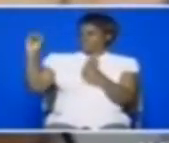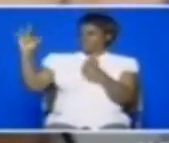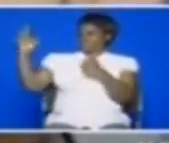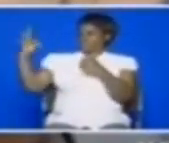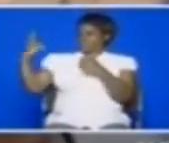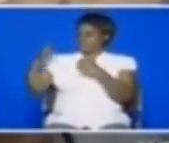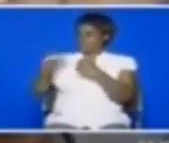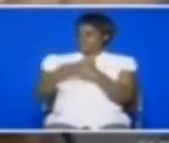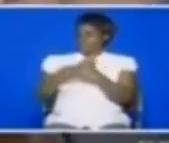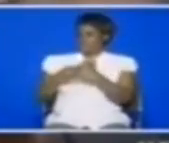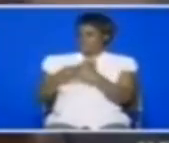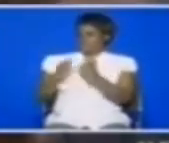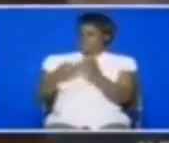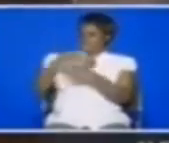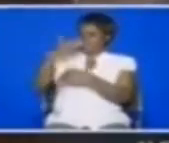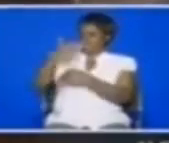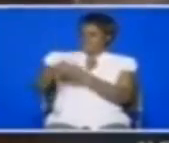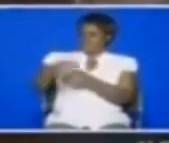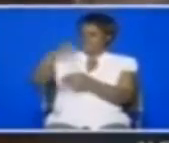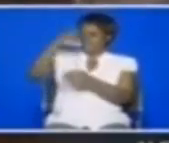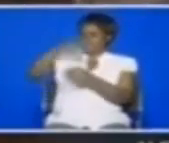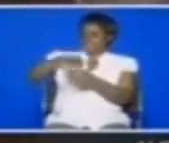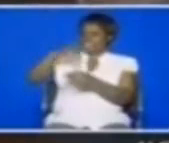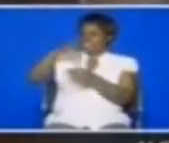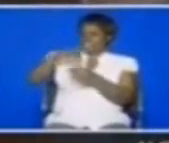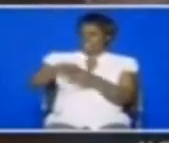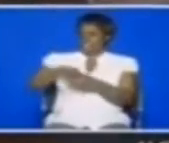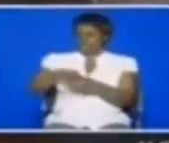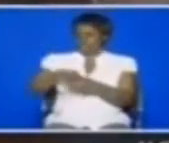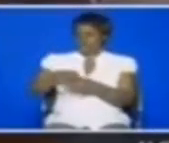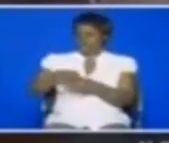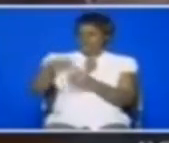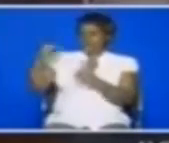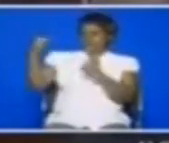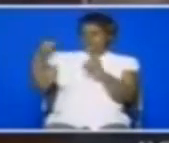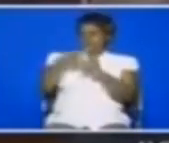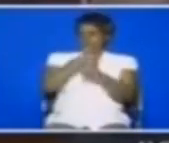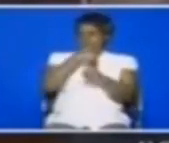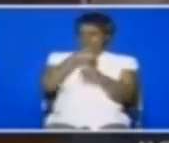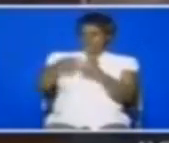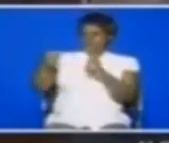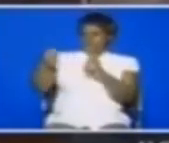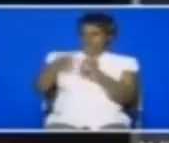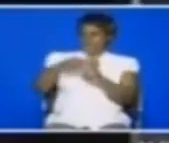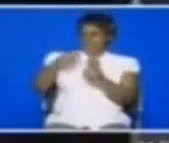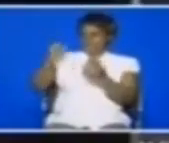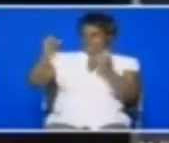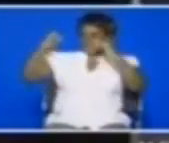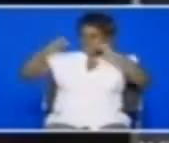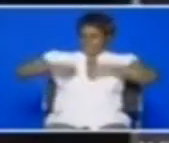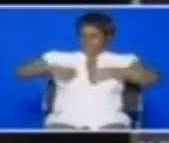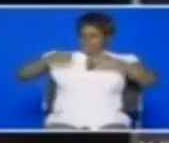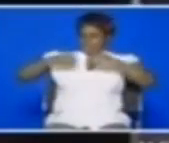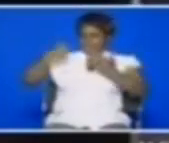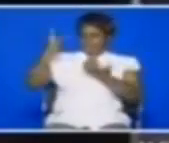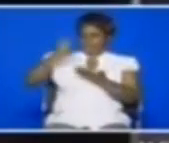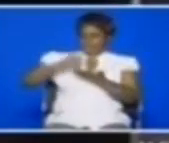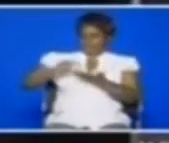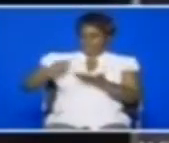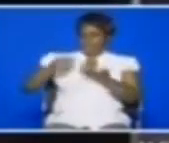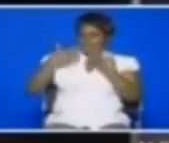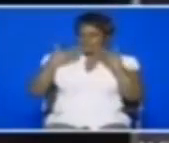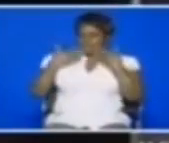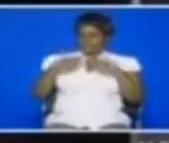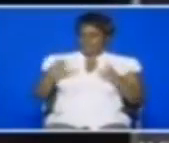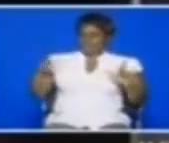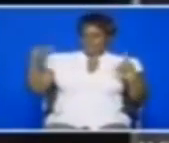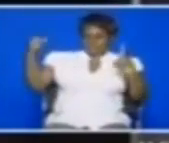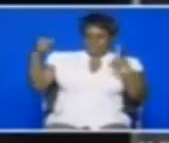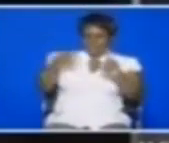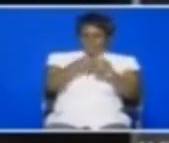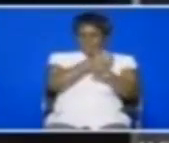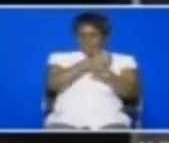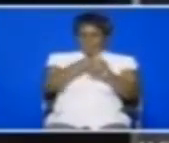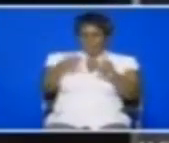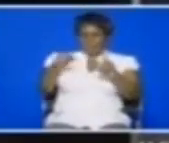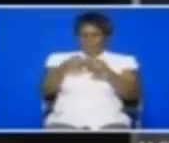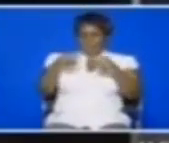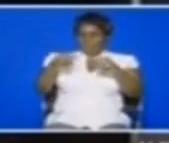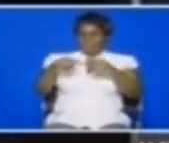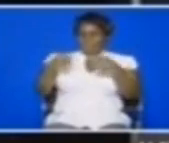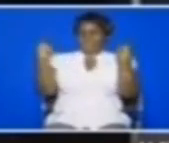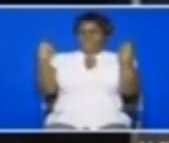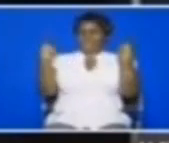2007-2008 post-election violence, when the National Accord was signed, bringing to an end the chaos of the then